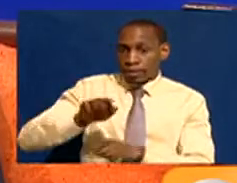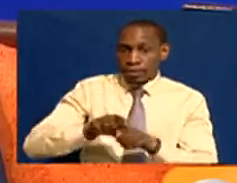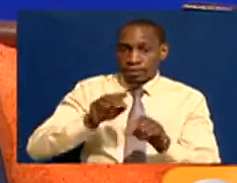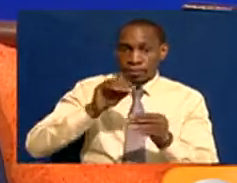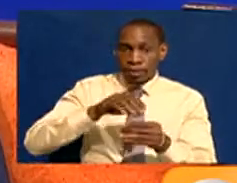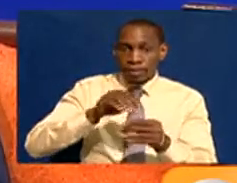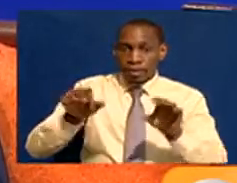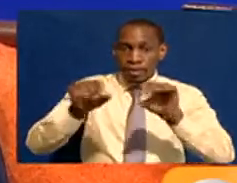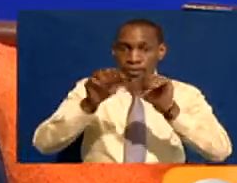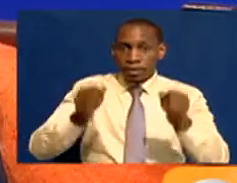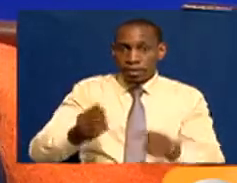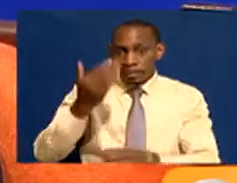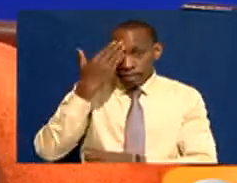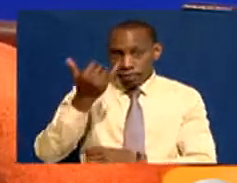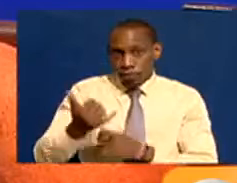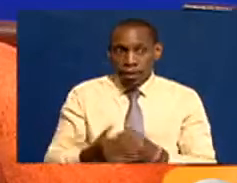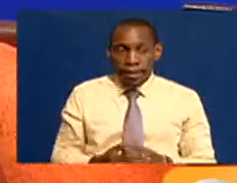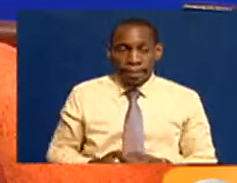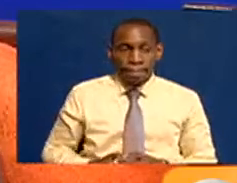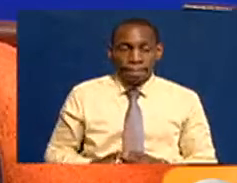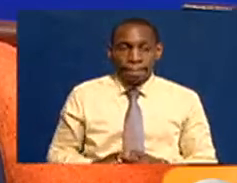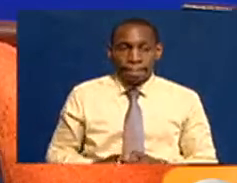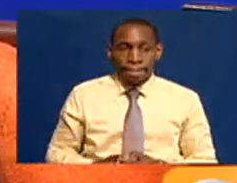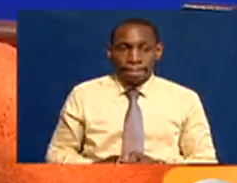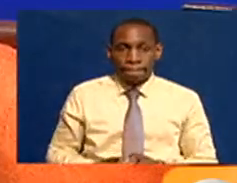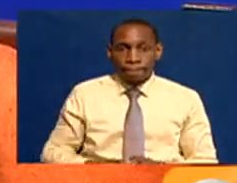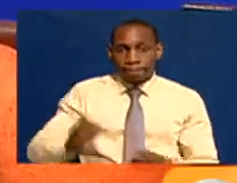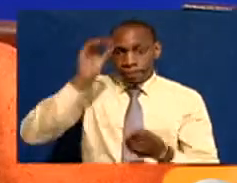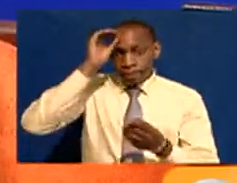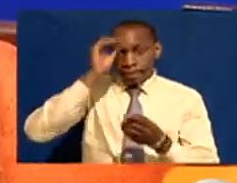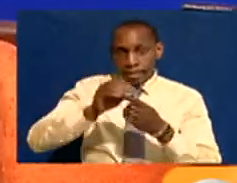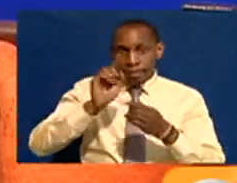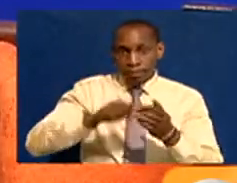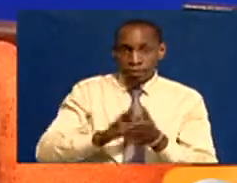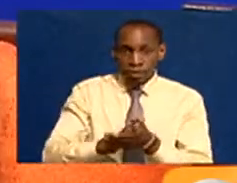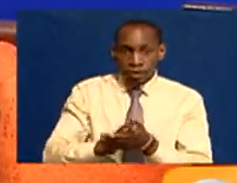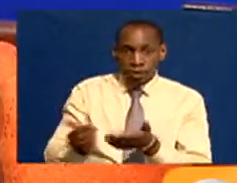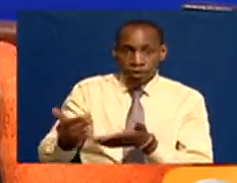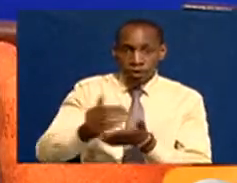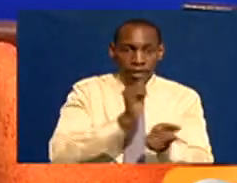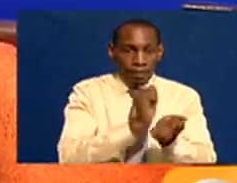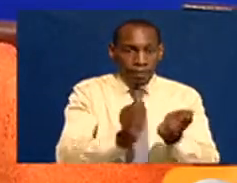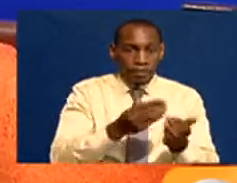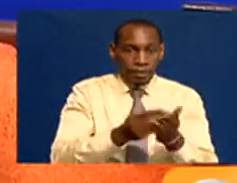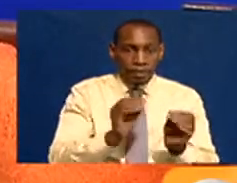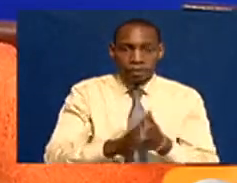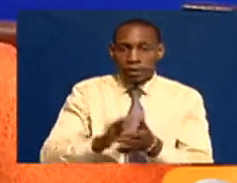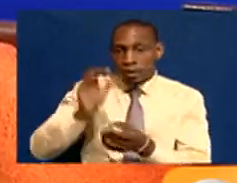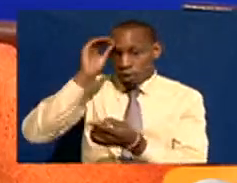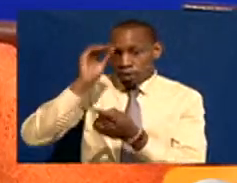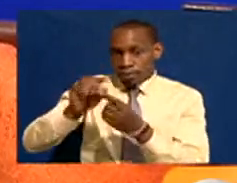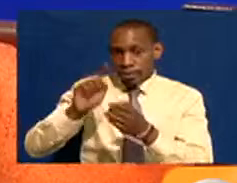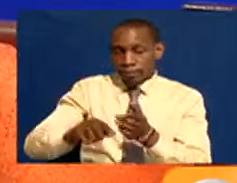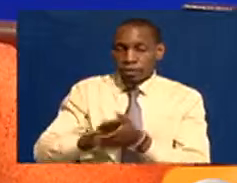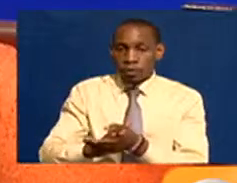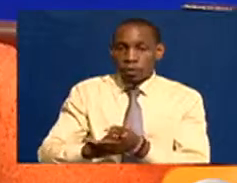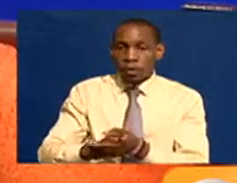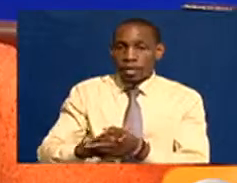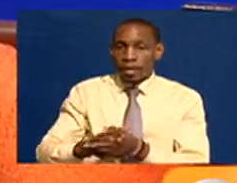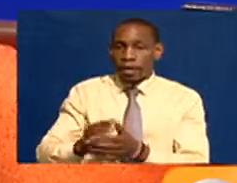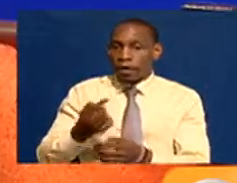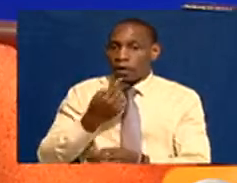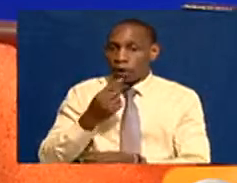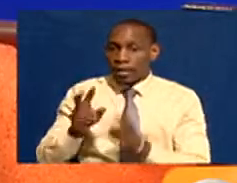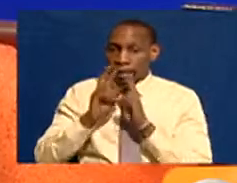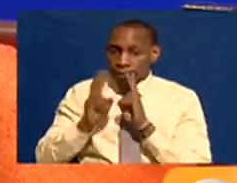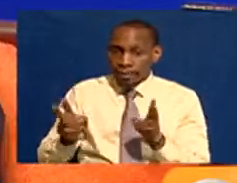in this system, because the objective is not to collect the fines. The objective is to eventually bring order. And if we can